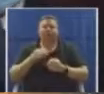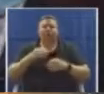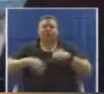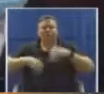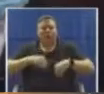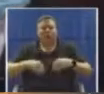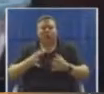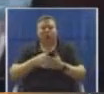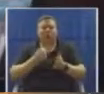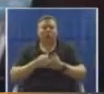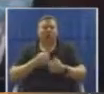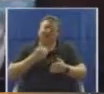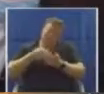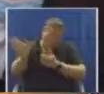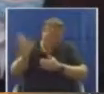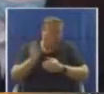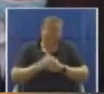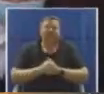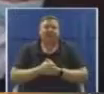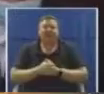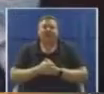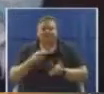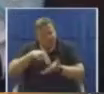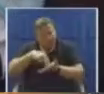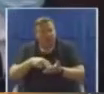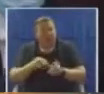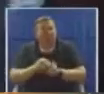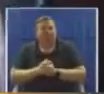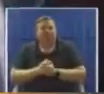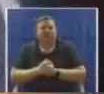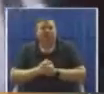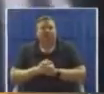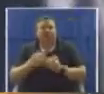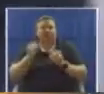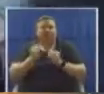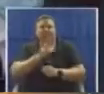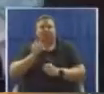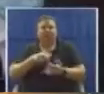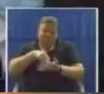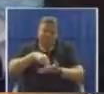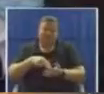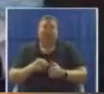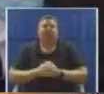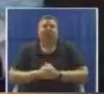Panzi, Pambil, South Africa, Pambil. Thank you so much. Thank you, Honourable Member.